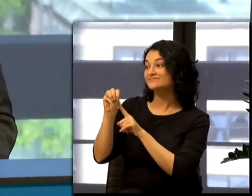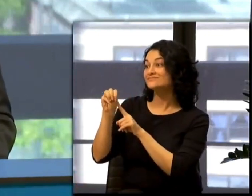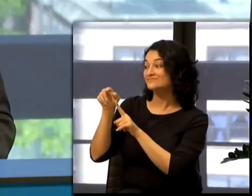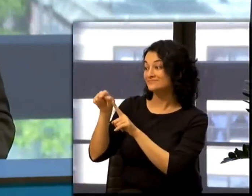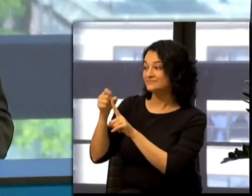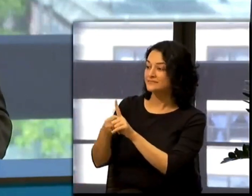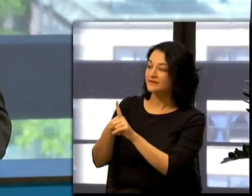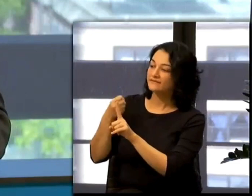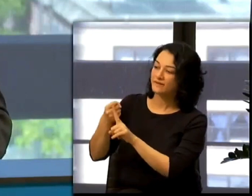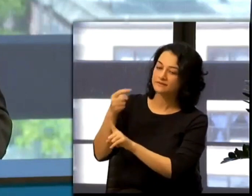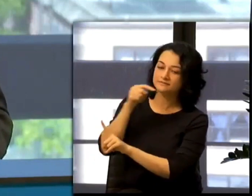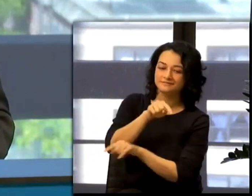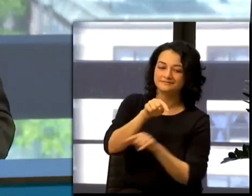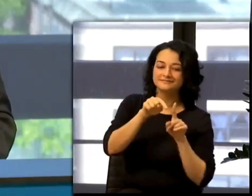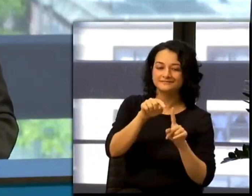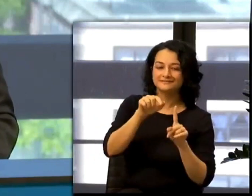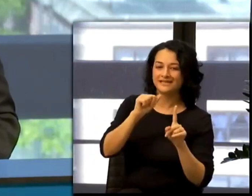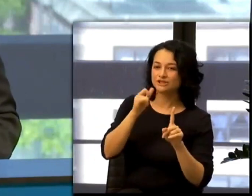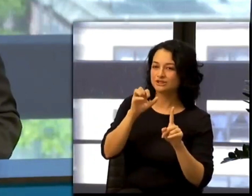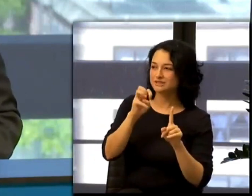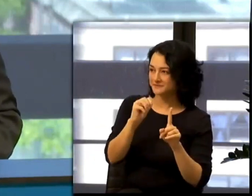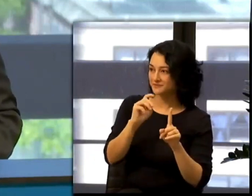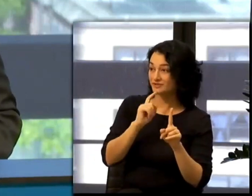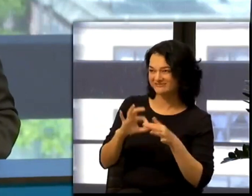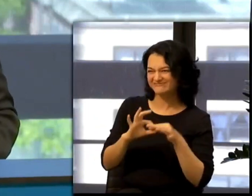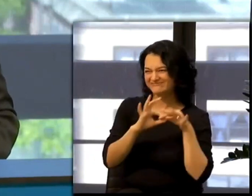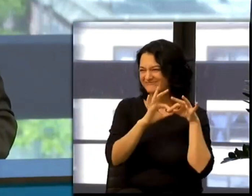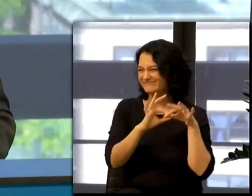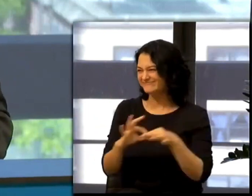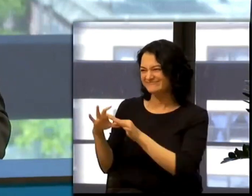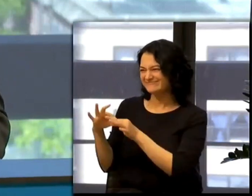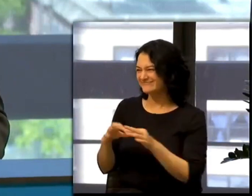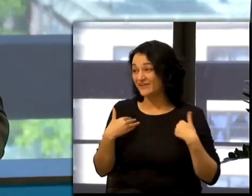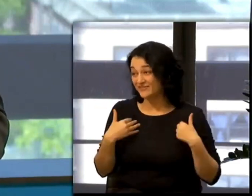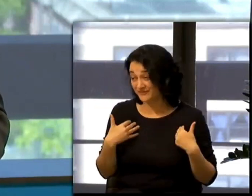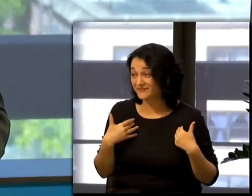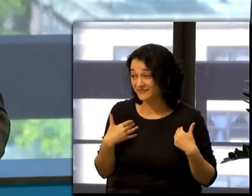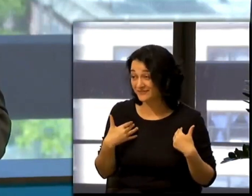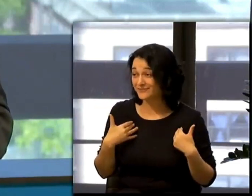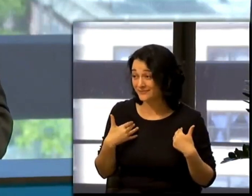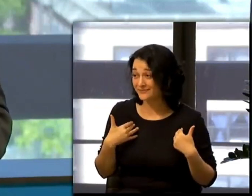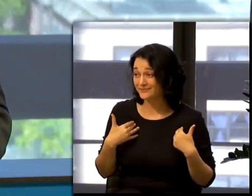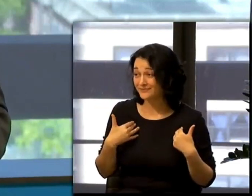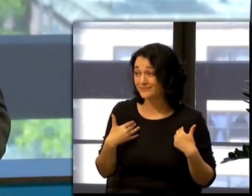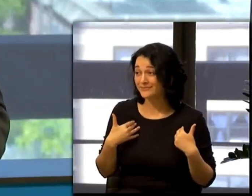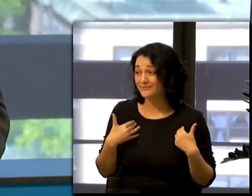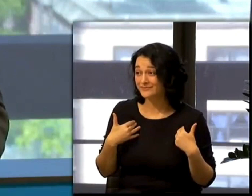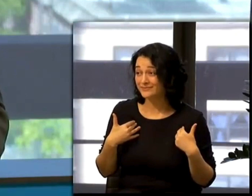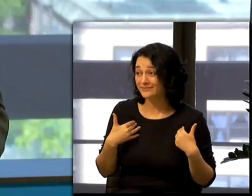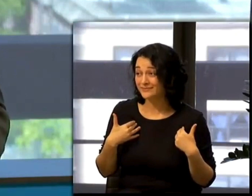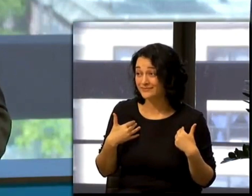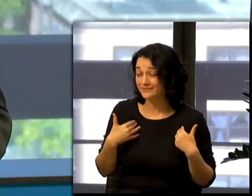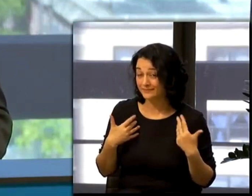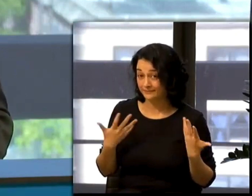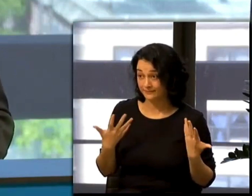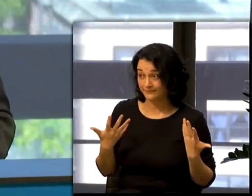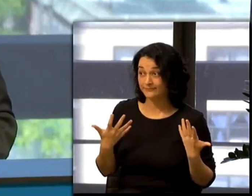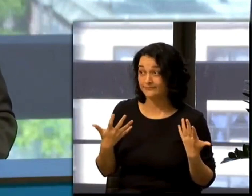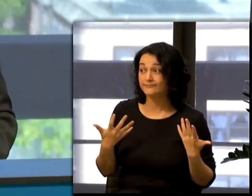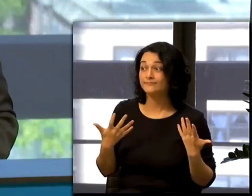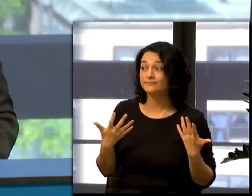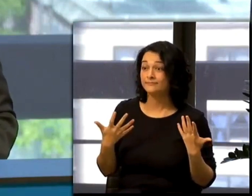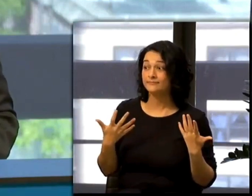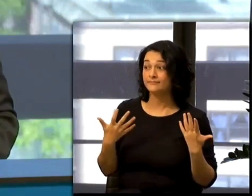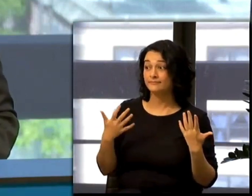people will experience one or more disabilities as they age. Many of the assumptions, stereotypes,